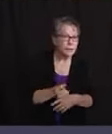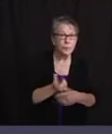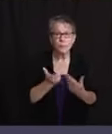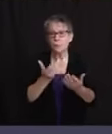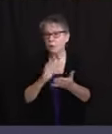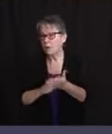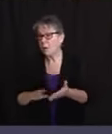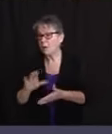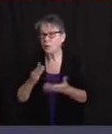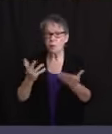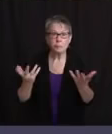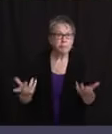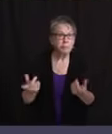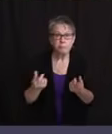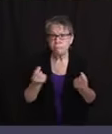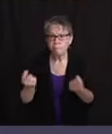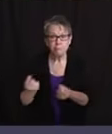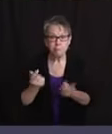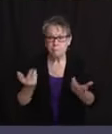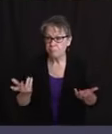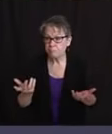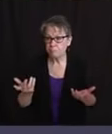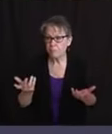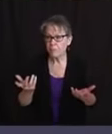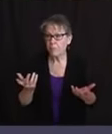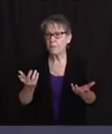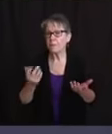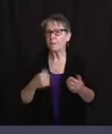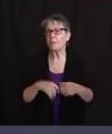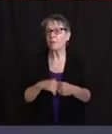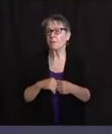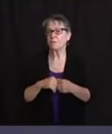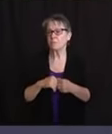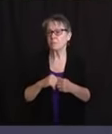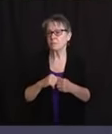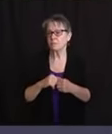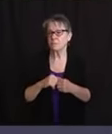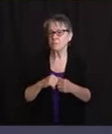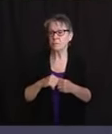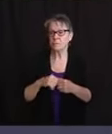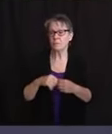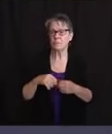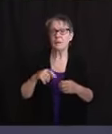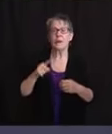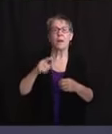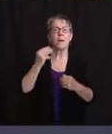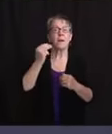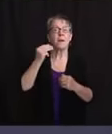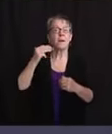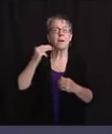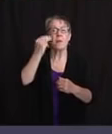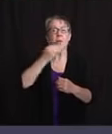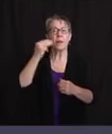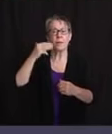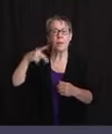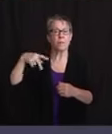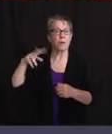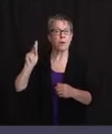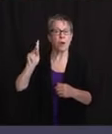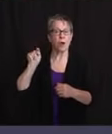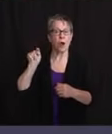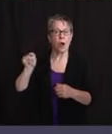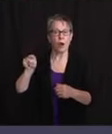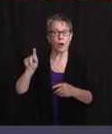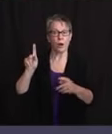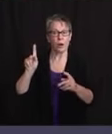to attend its summer meet? If no fans, can Monmouth Park at least begin its scheduled meet on July 3rd without fans? And